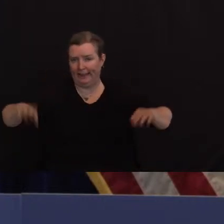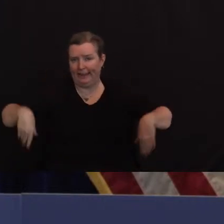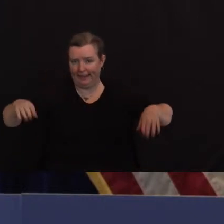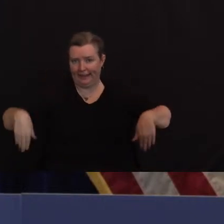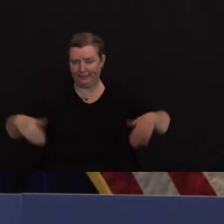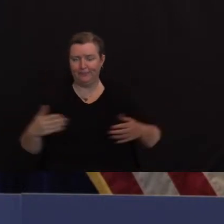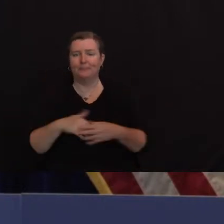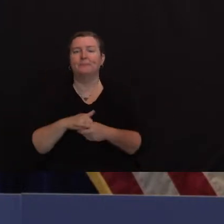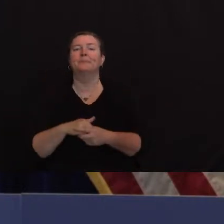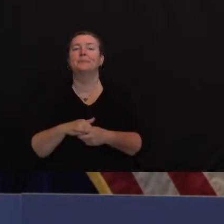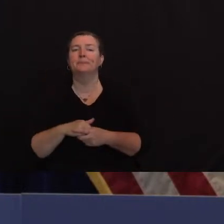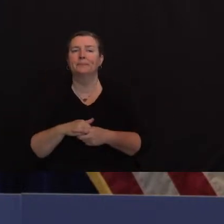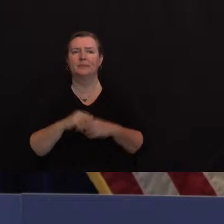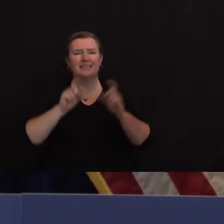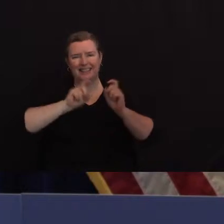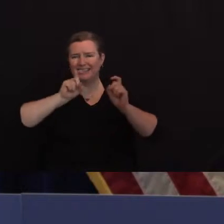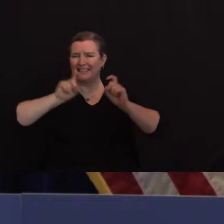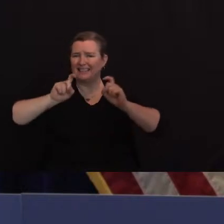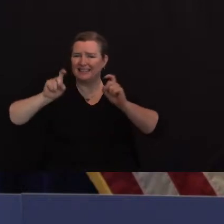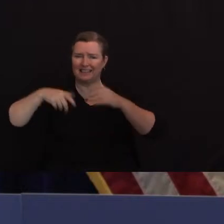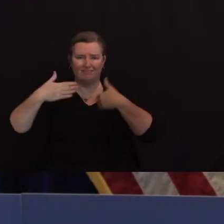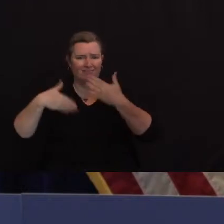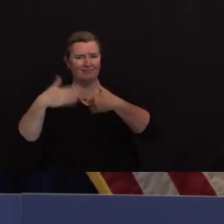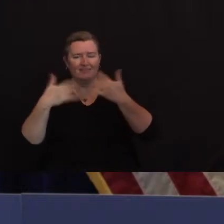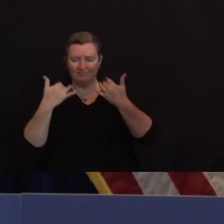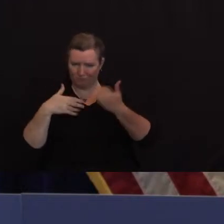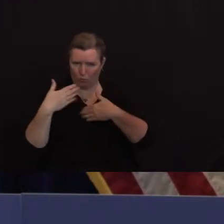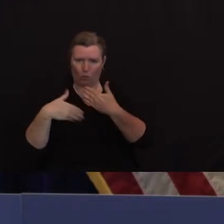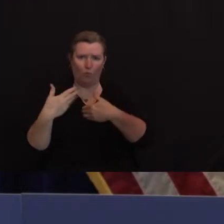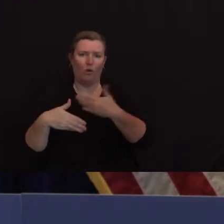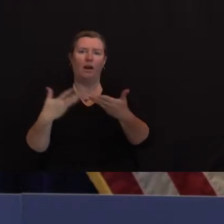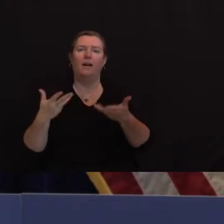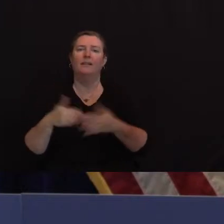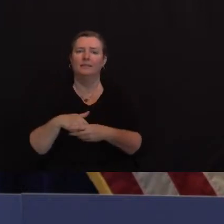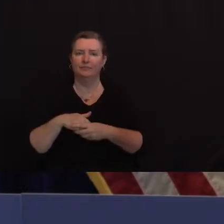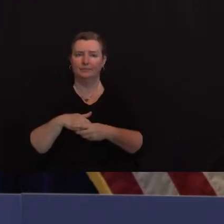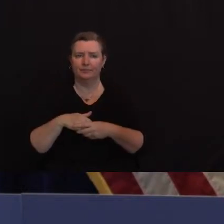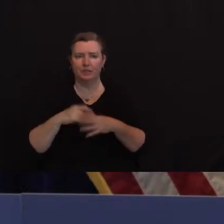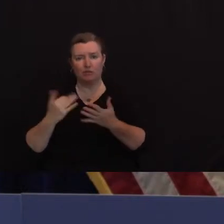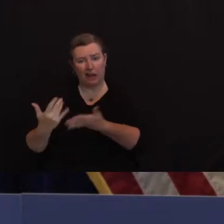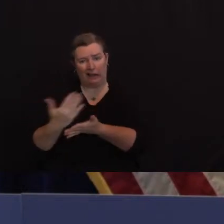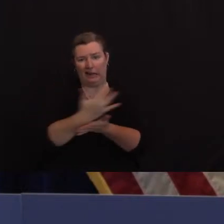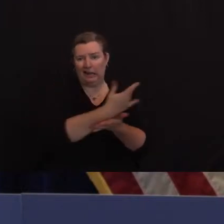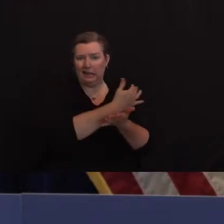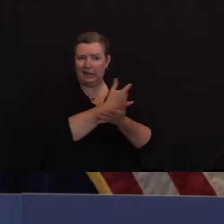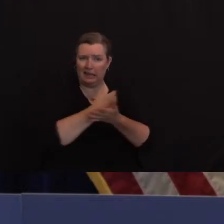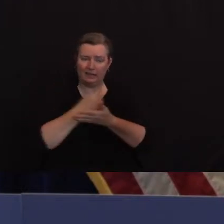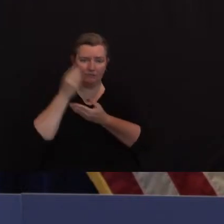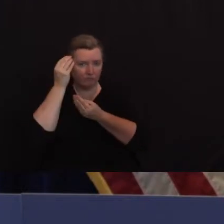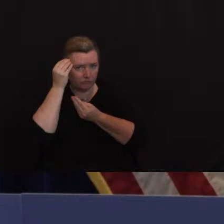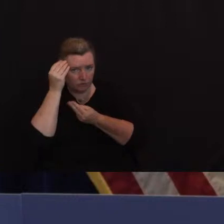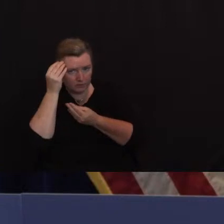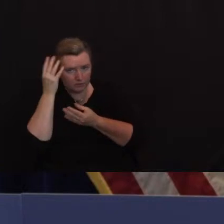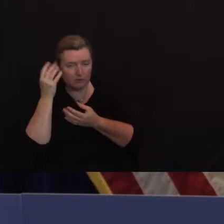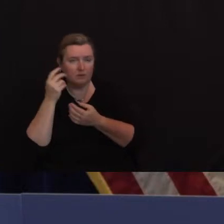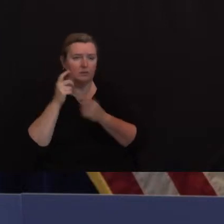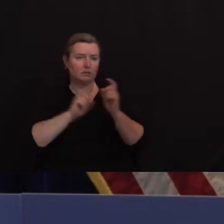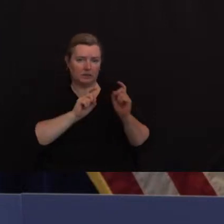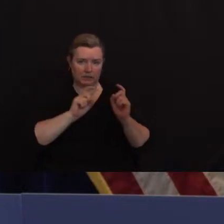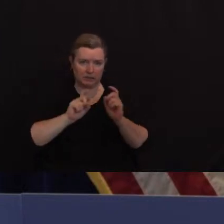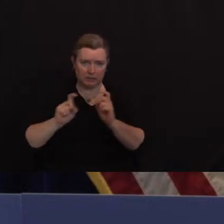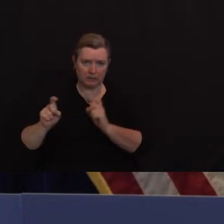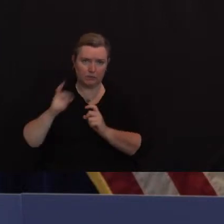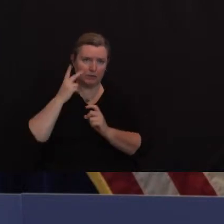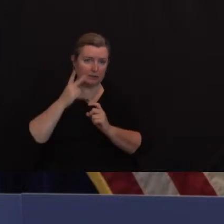are still in progress, and regulators continue gathering data from those trials to determine safety as well as